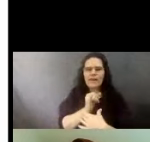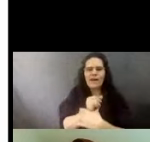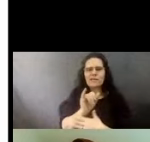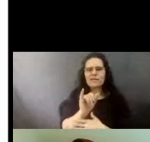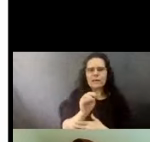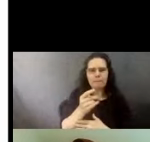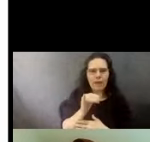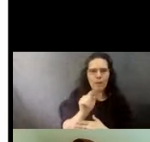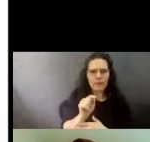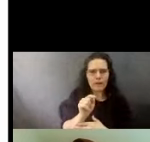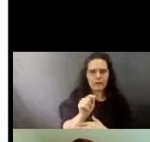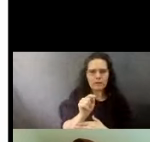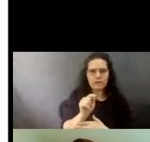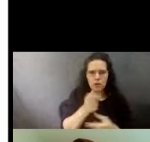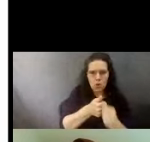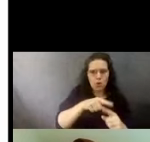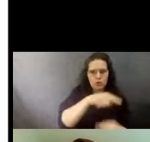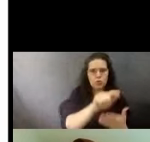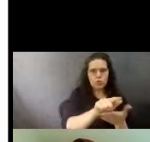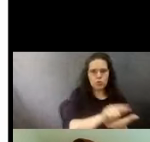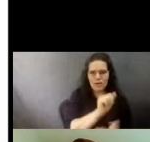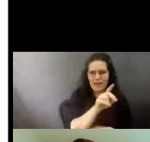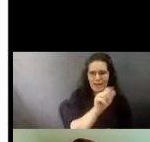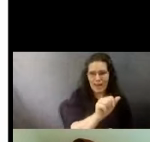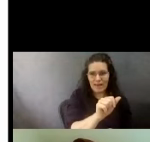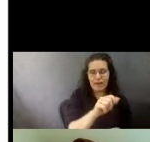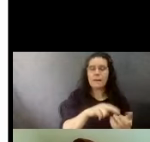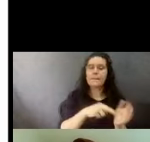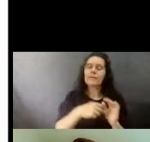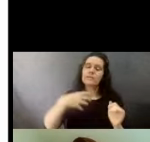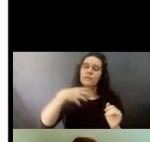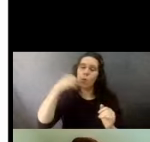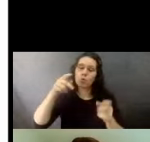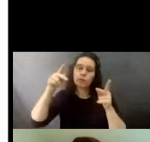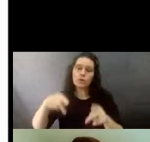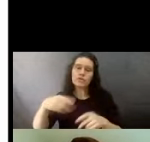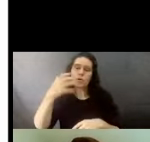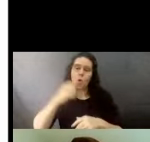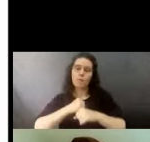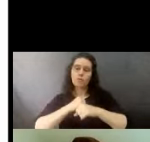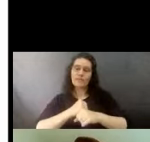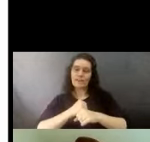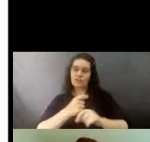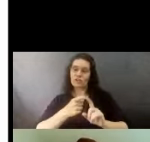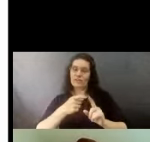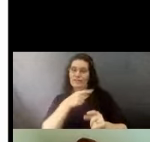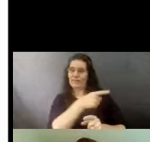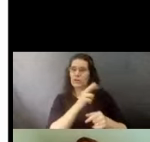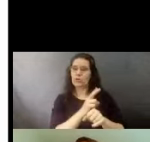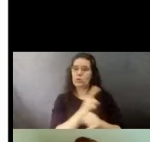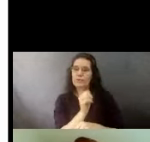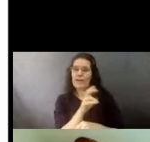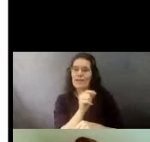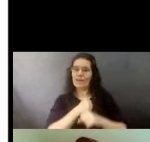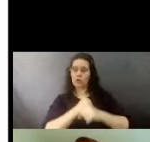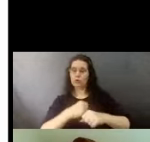ADA. So if somebody is older and they are looking for some ADA protections, we'd want to look at whether they have kind of something